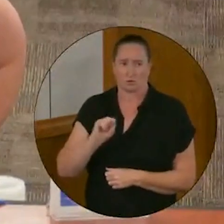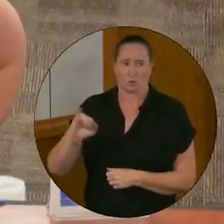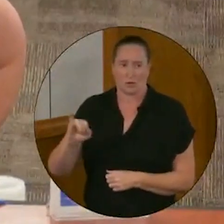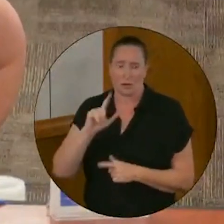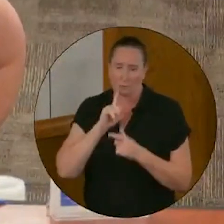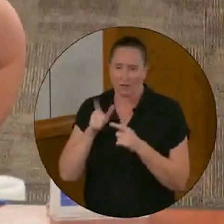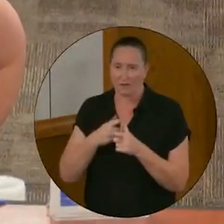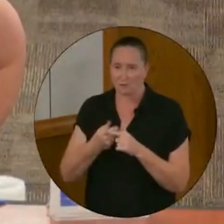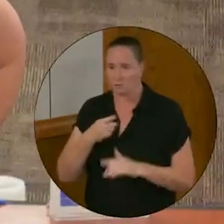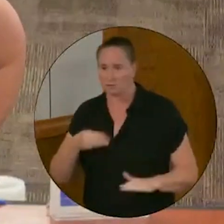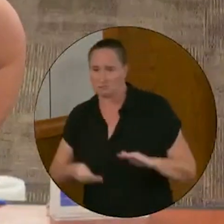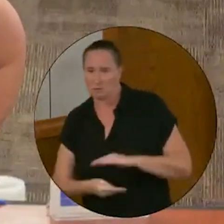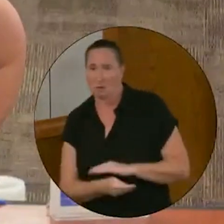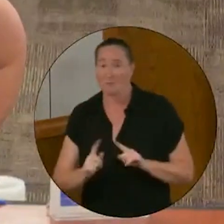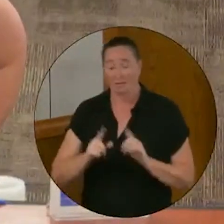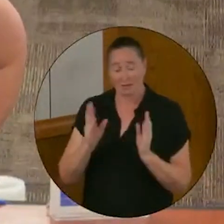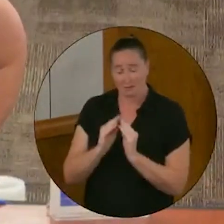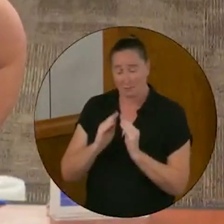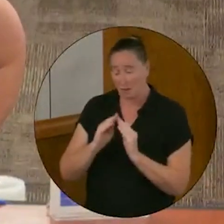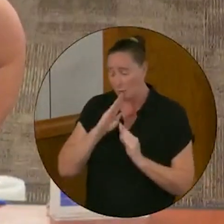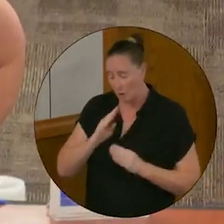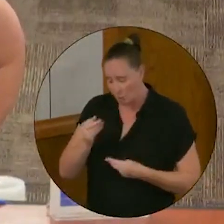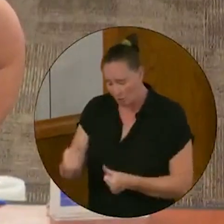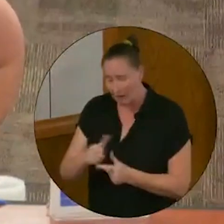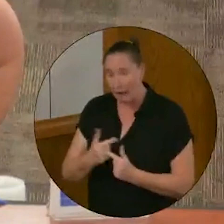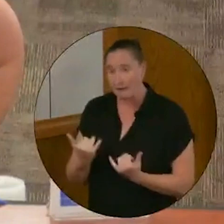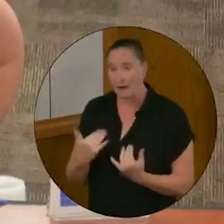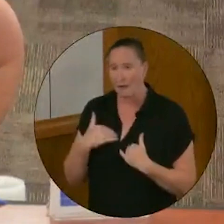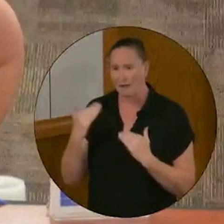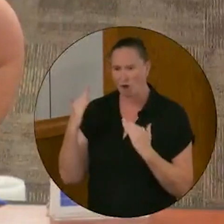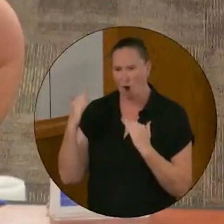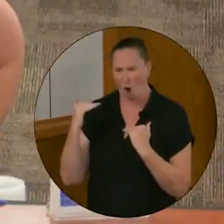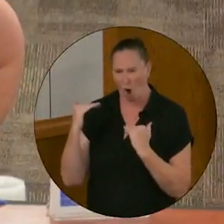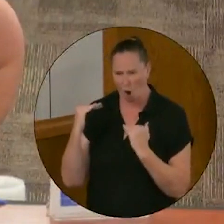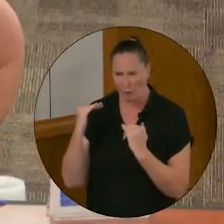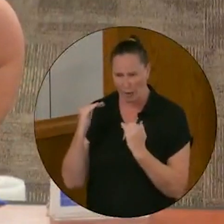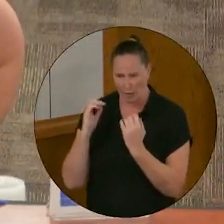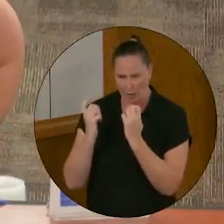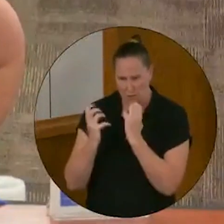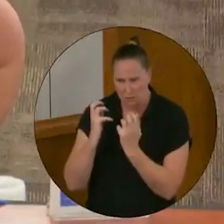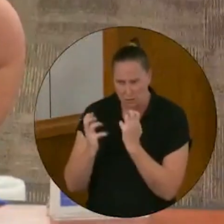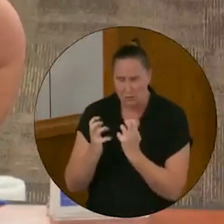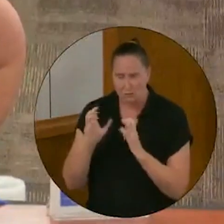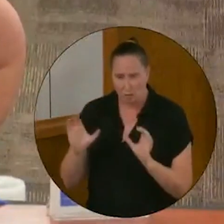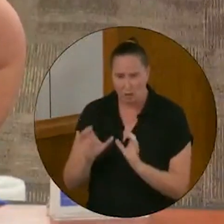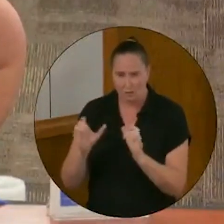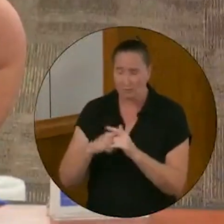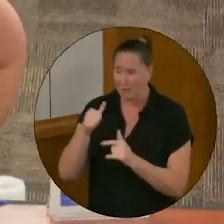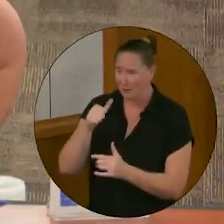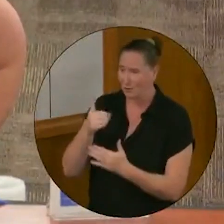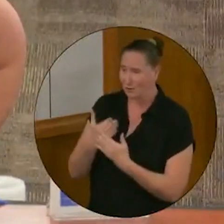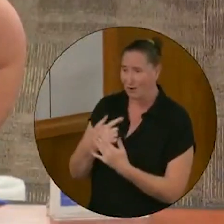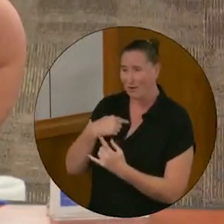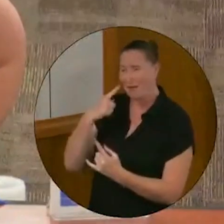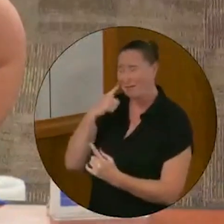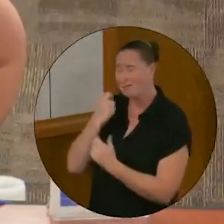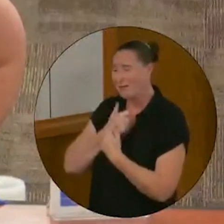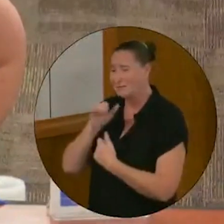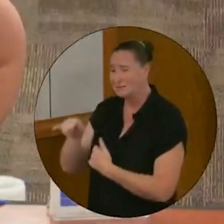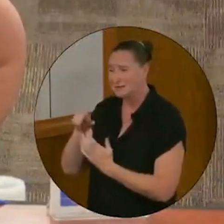However, this meeting went really well, and I now have some hope that corrective action will happen. My daughter thinks the world of the teacher,